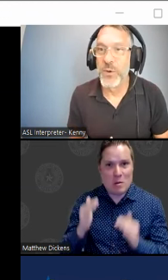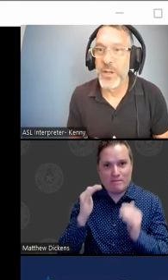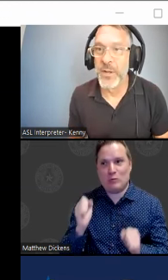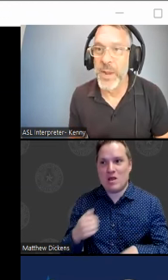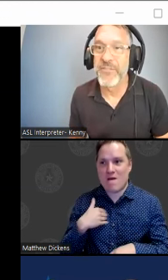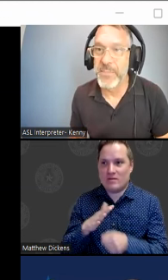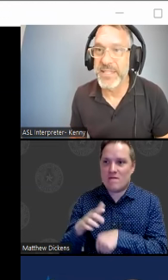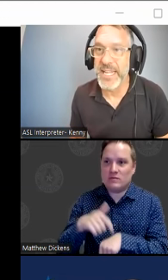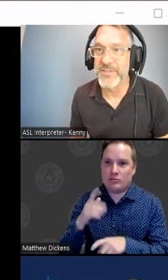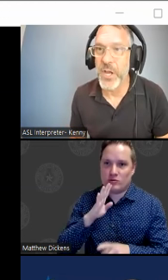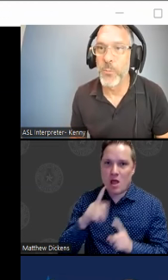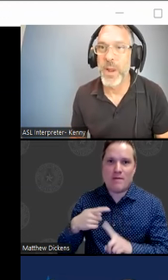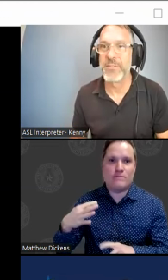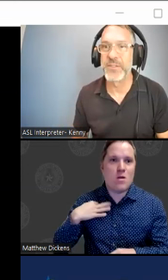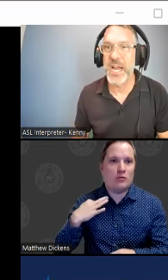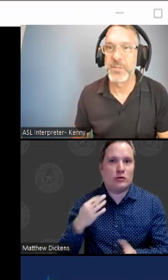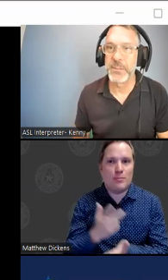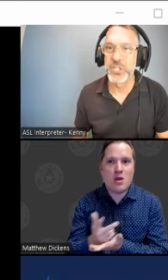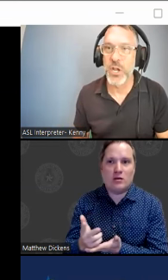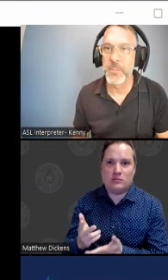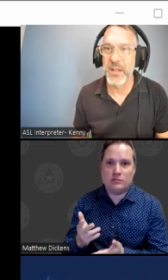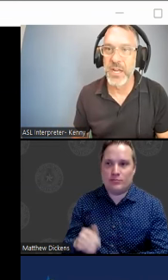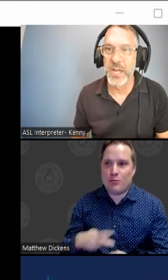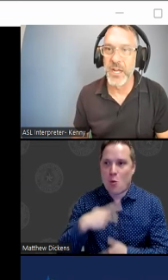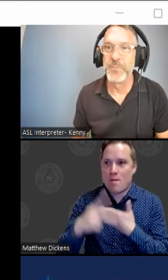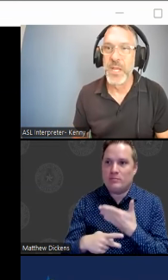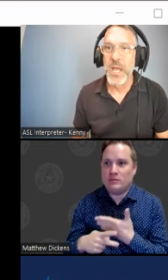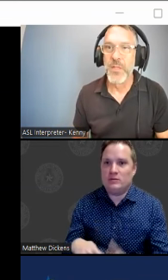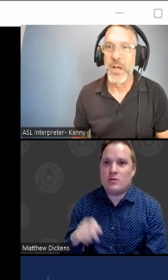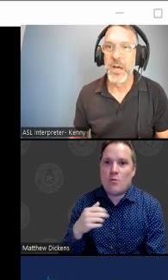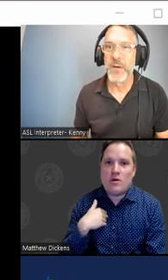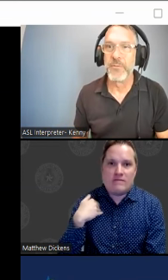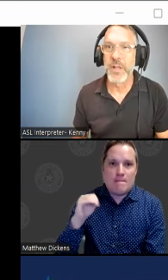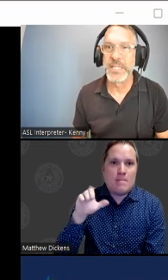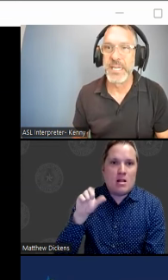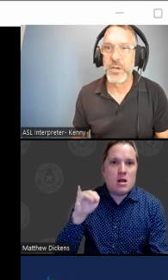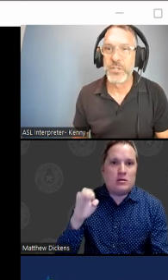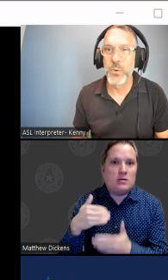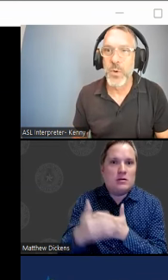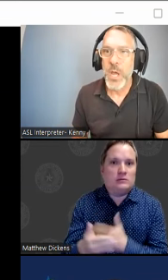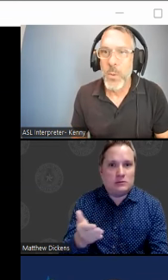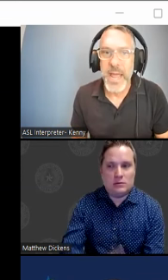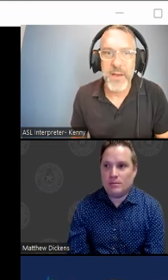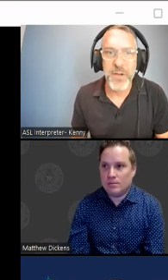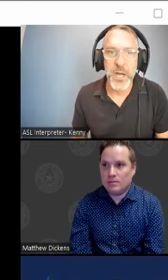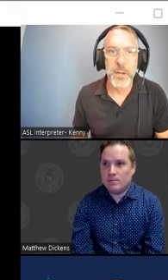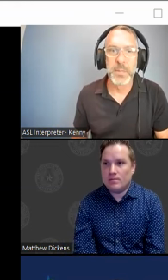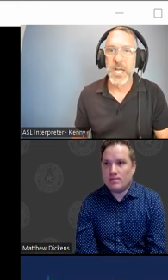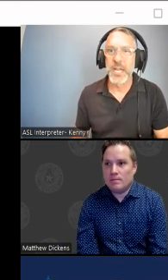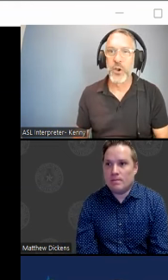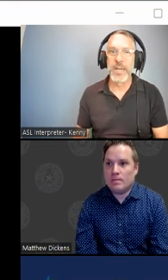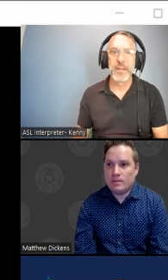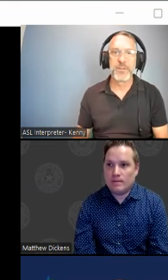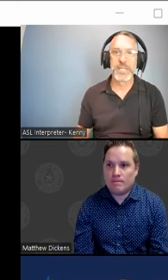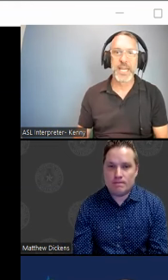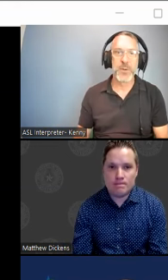Thank you. We have 5 minutes left. I hope we have enough time to be able to talk about the volunteer. So we have